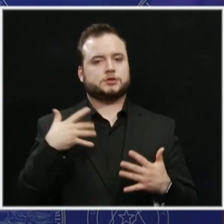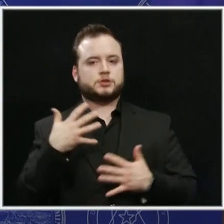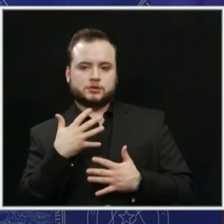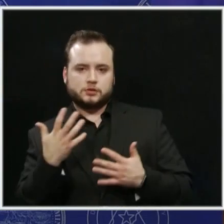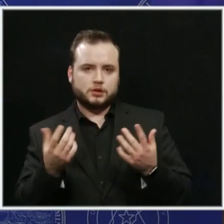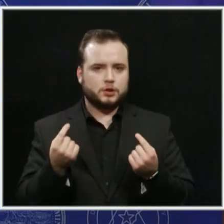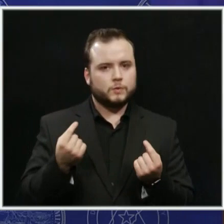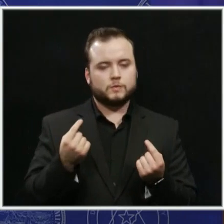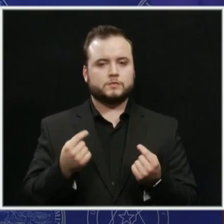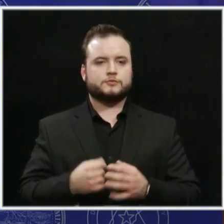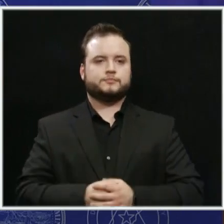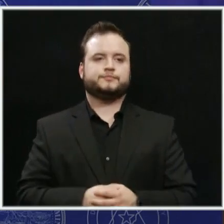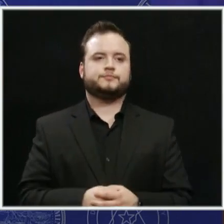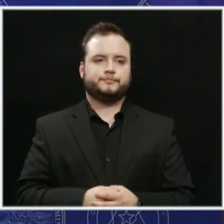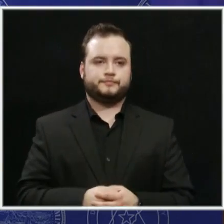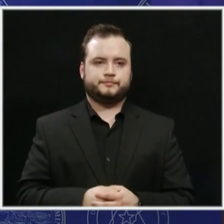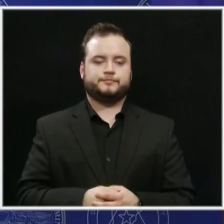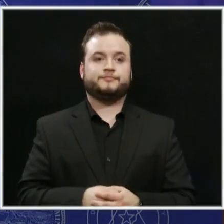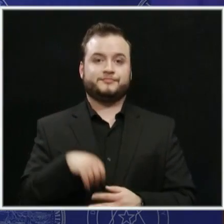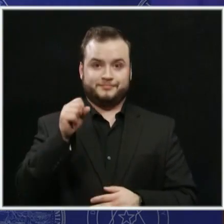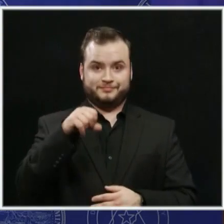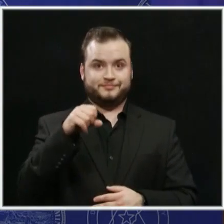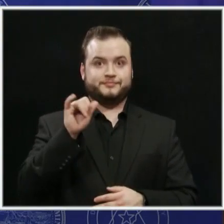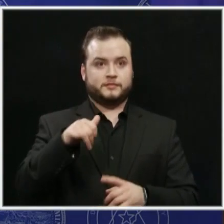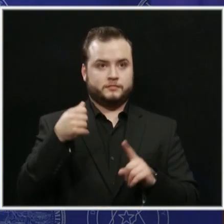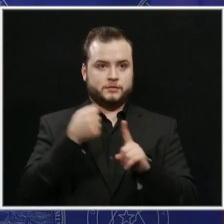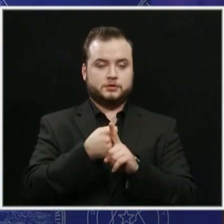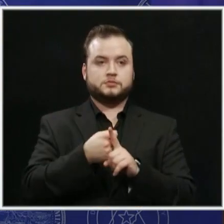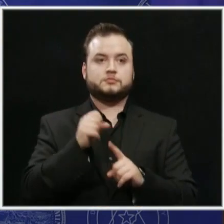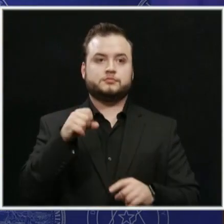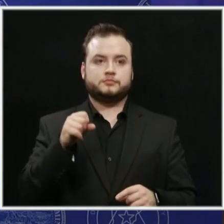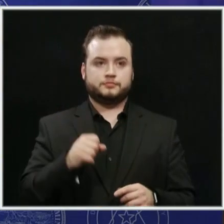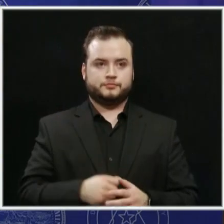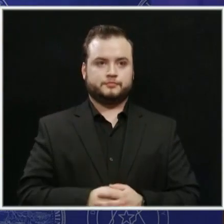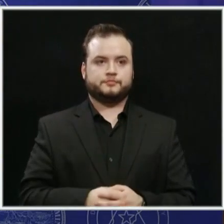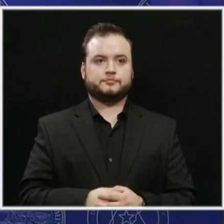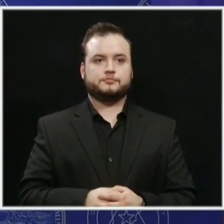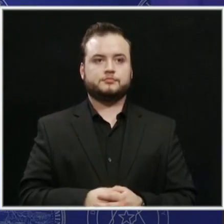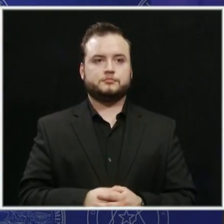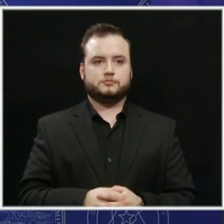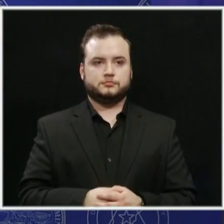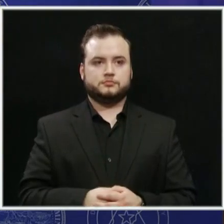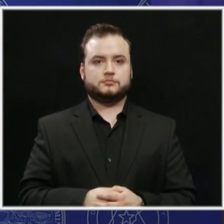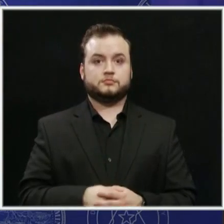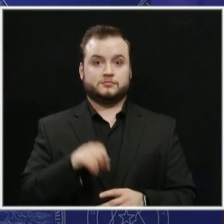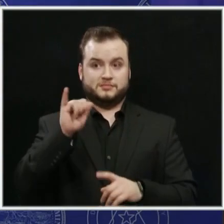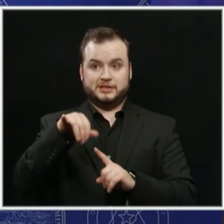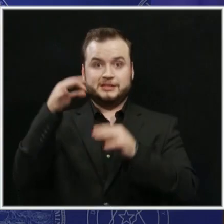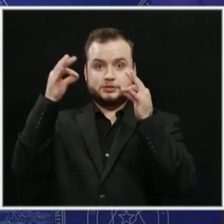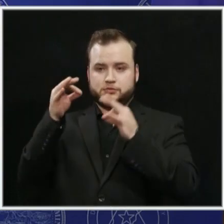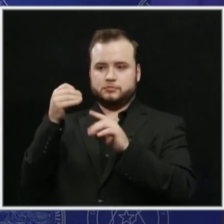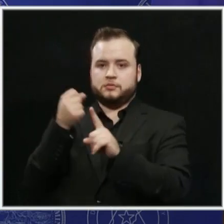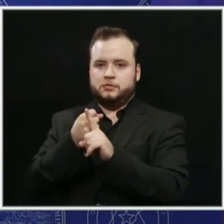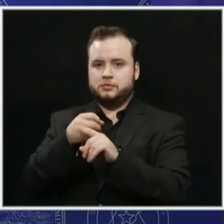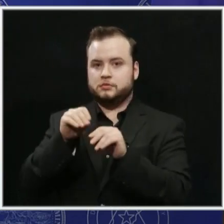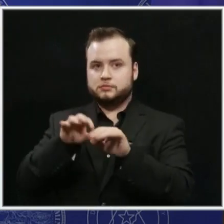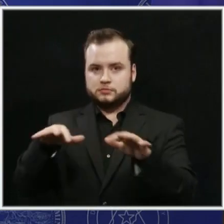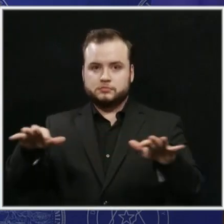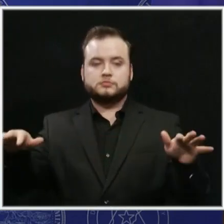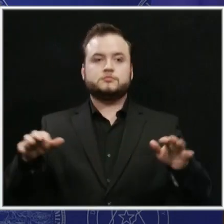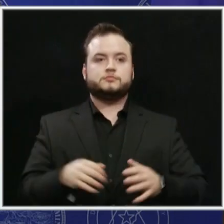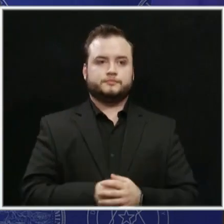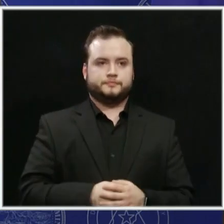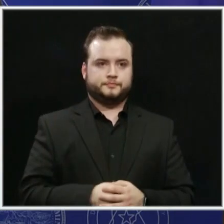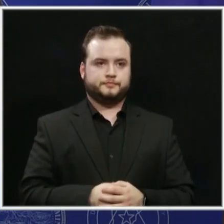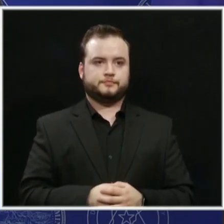tertiary impacts of decisions we're making, and so we are taking that into consideration. I do think you have to keep them in alignment. It's one of the reasons